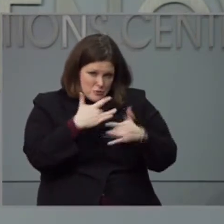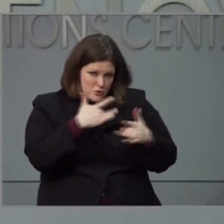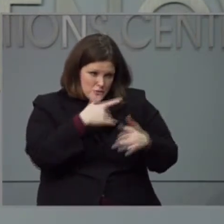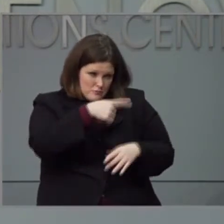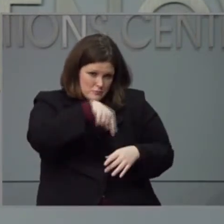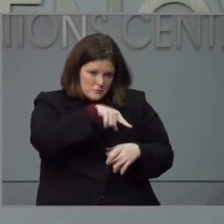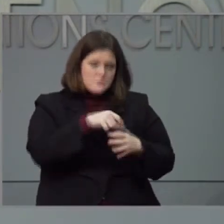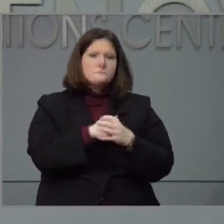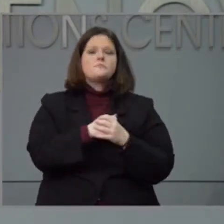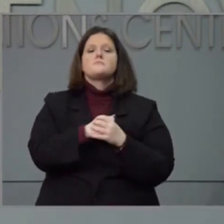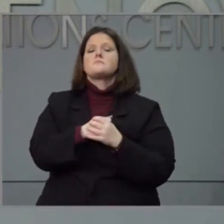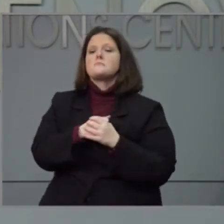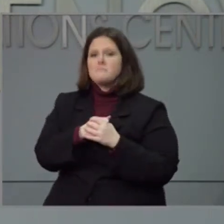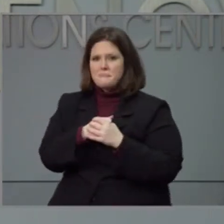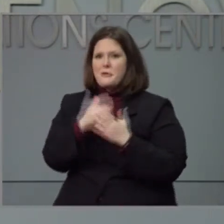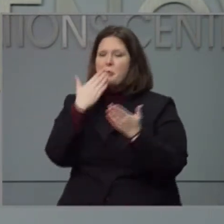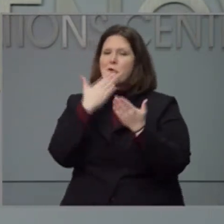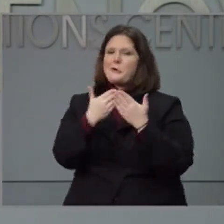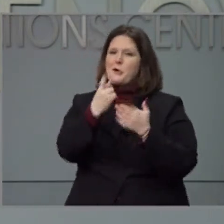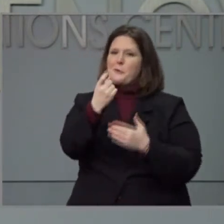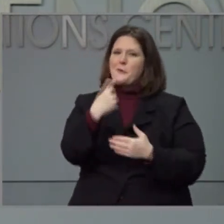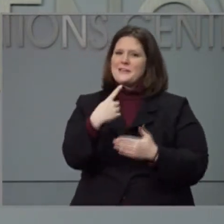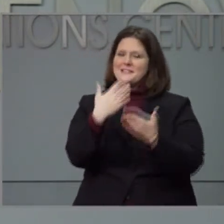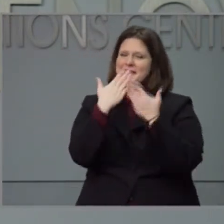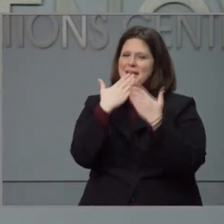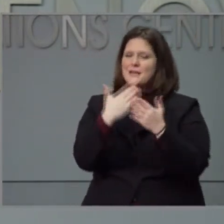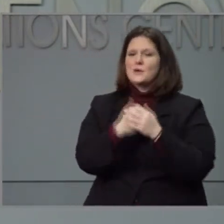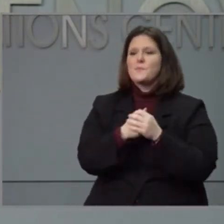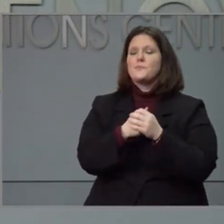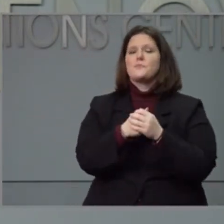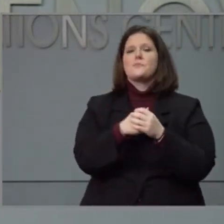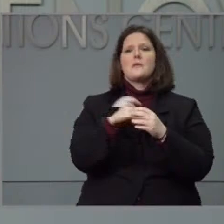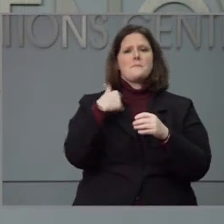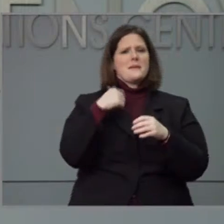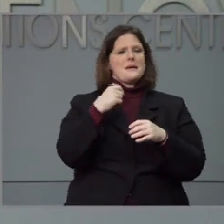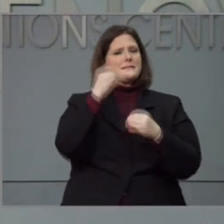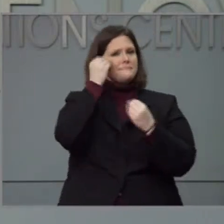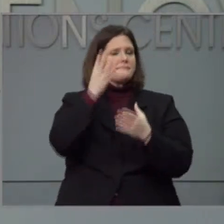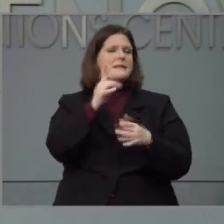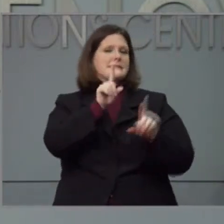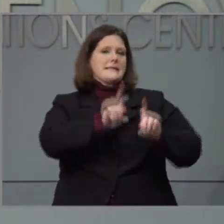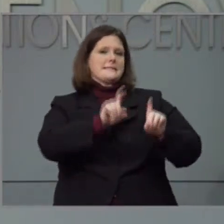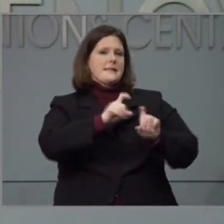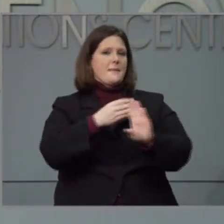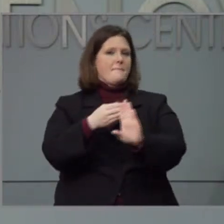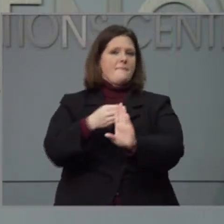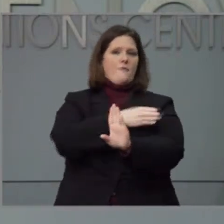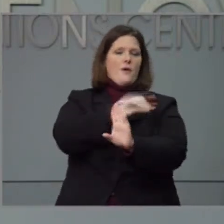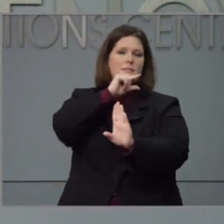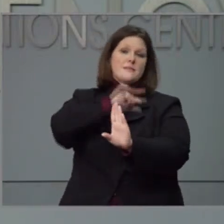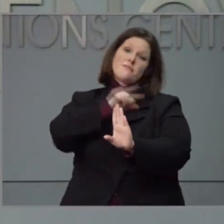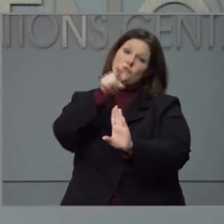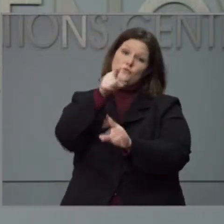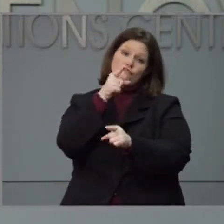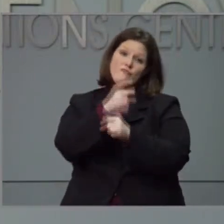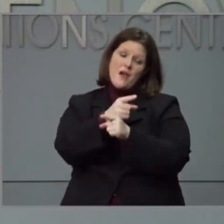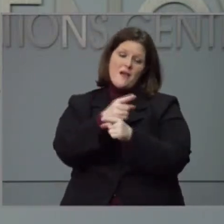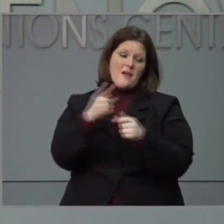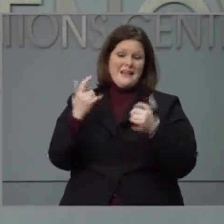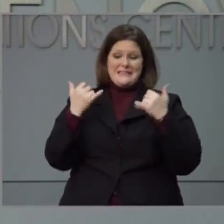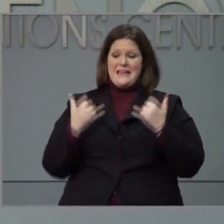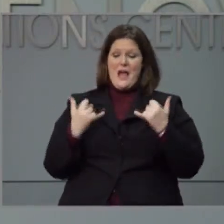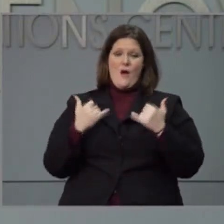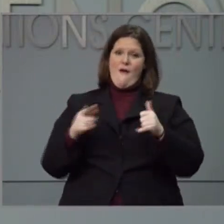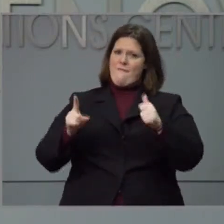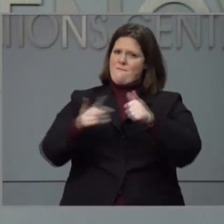the how you get your test ahead of Thanksgiving. I think it is right to say this is the first time that we are